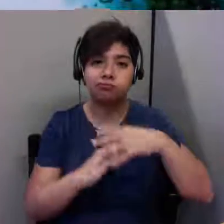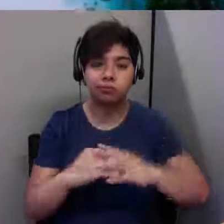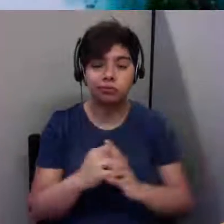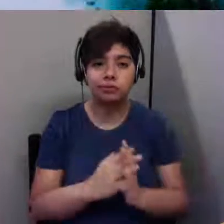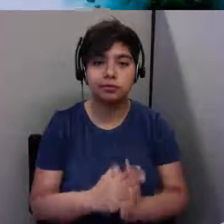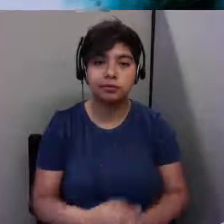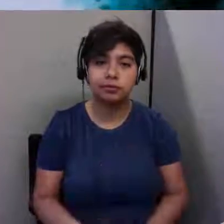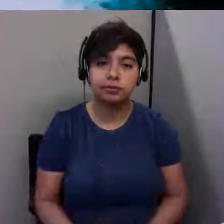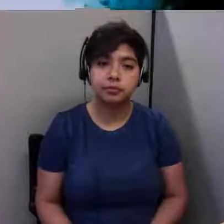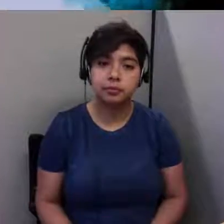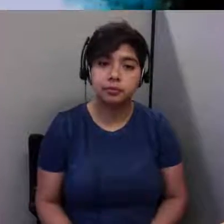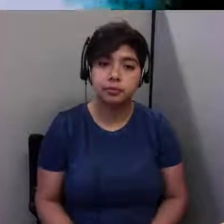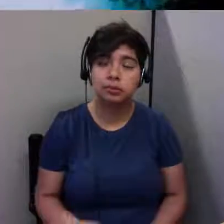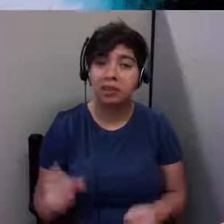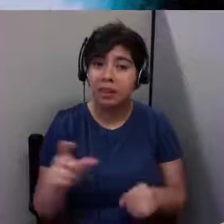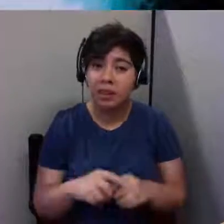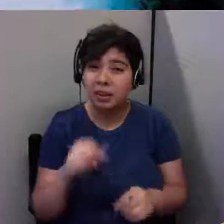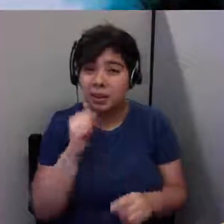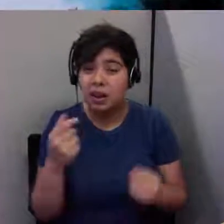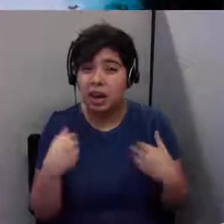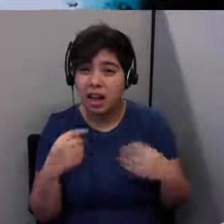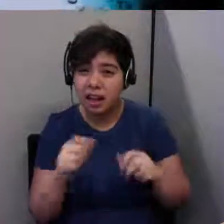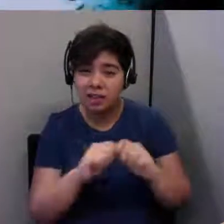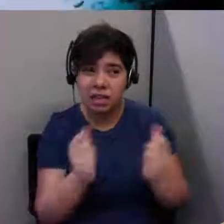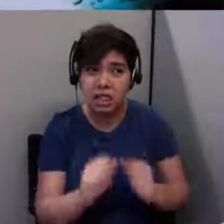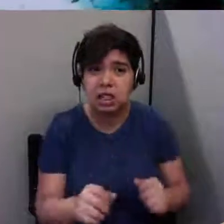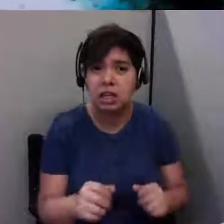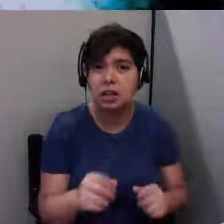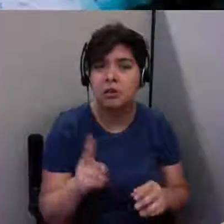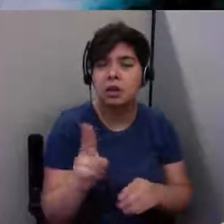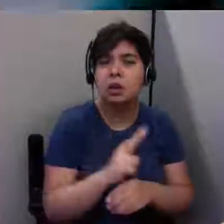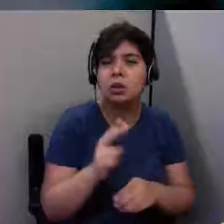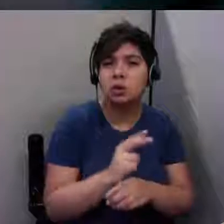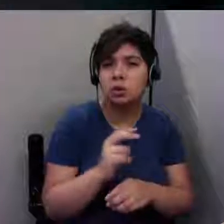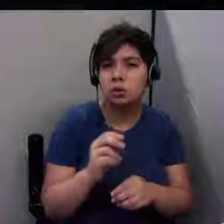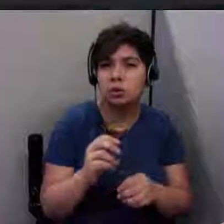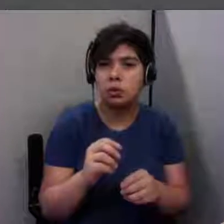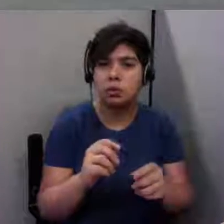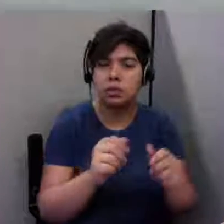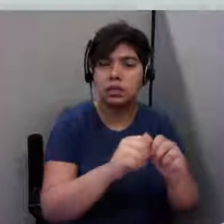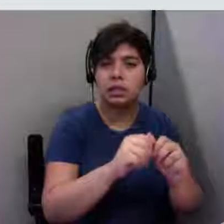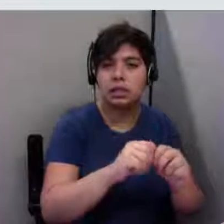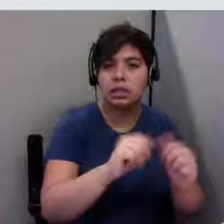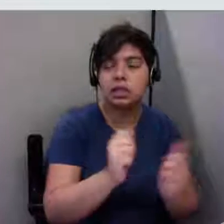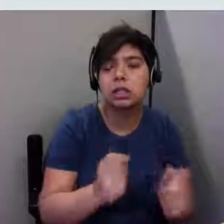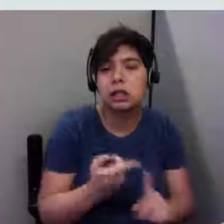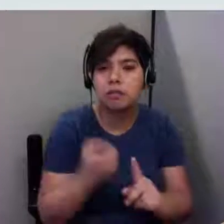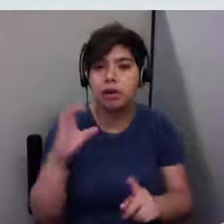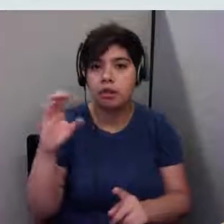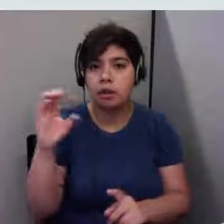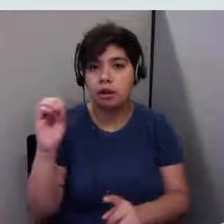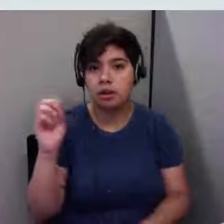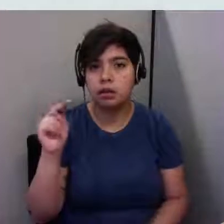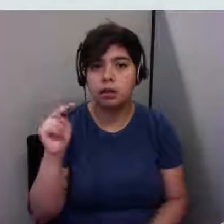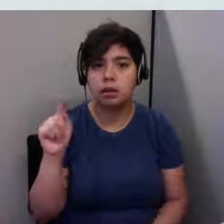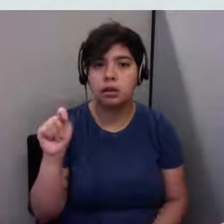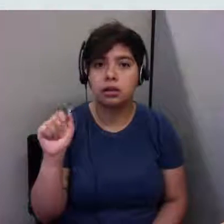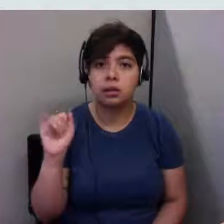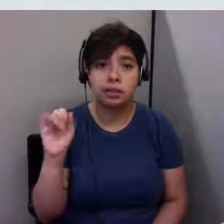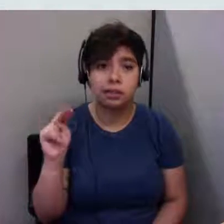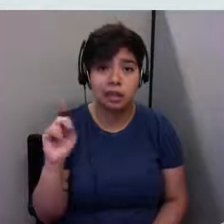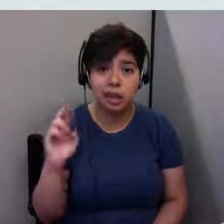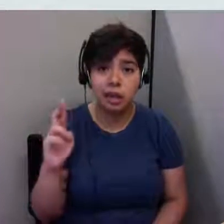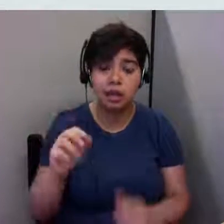Because liquids don't have their own shape, they take their shape from their containers. The same amount of liquid may